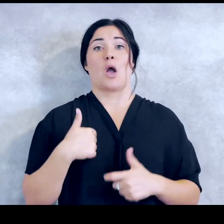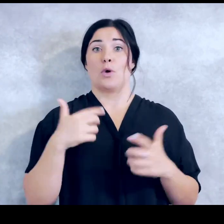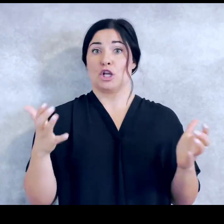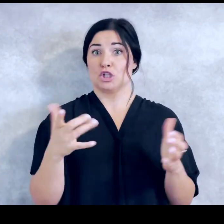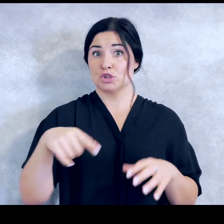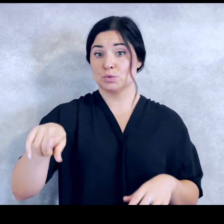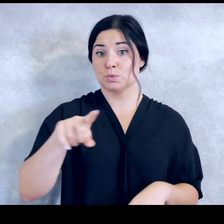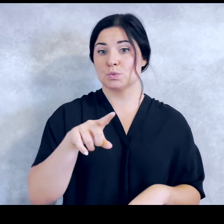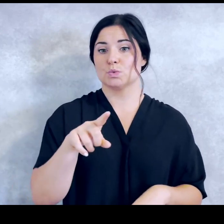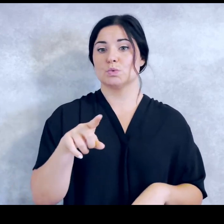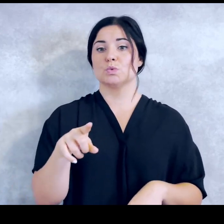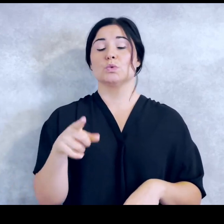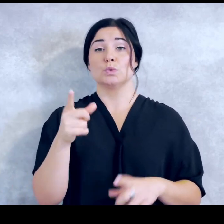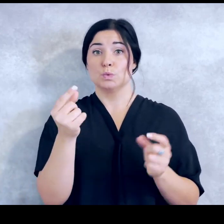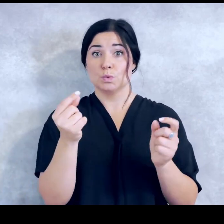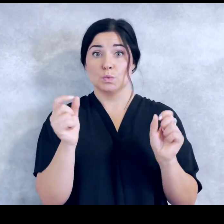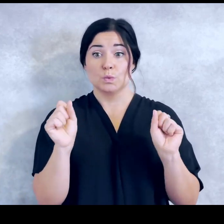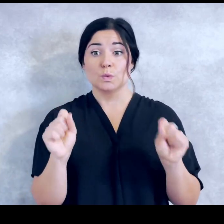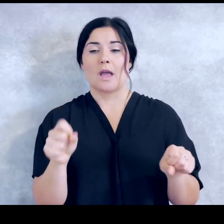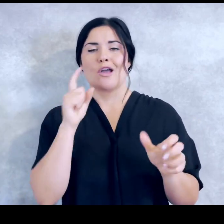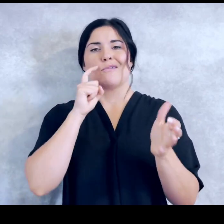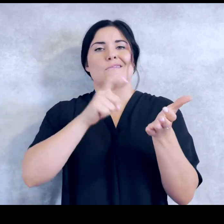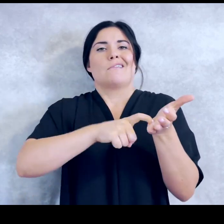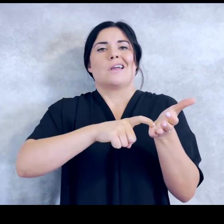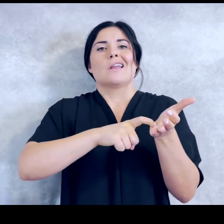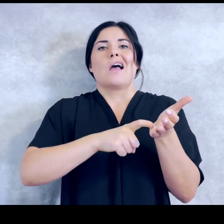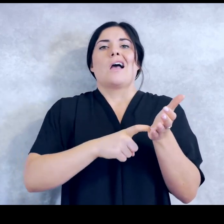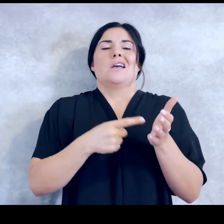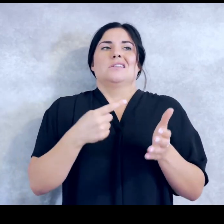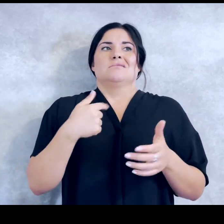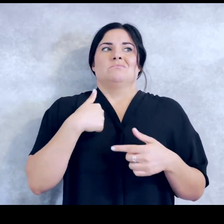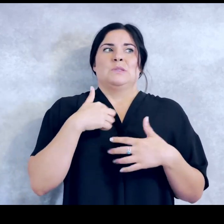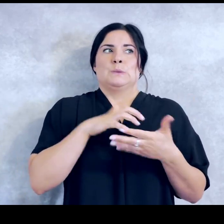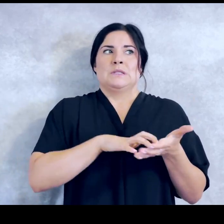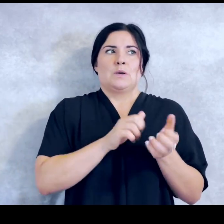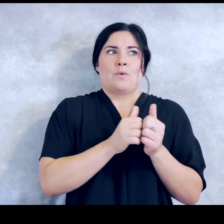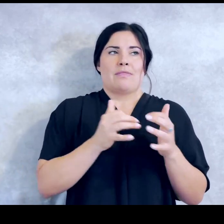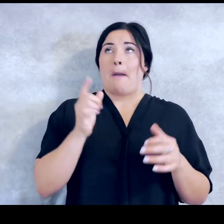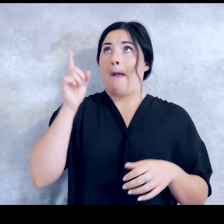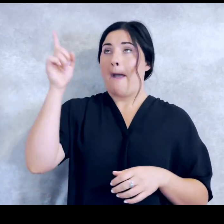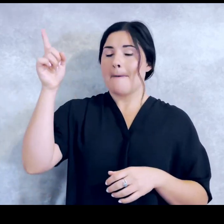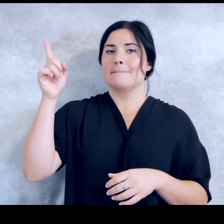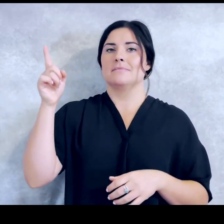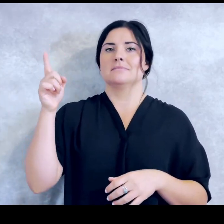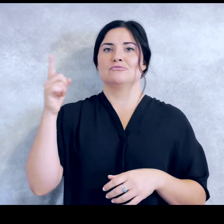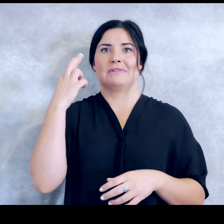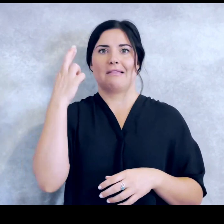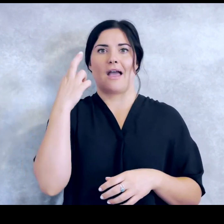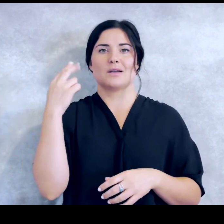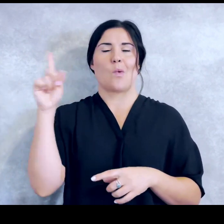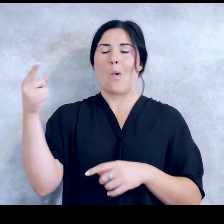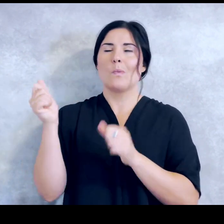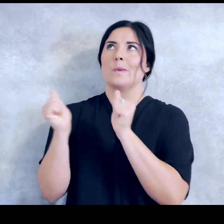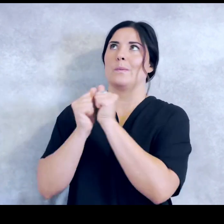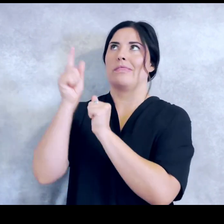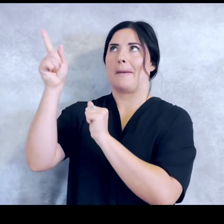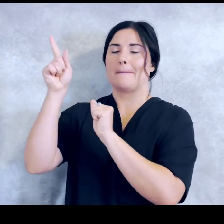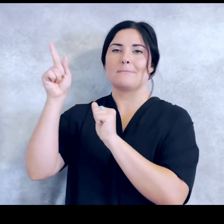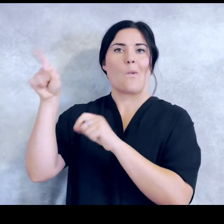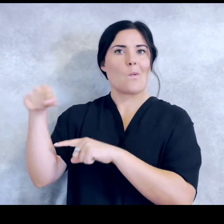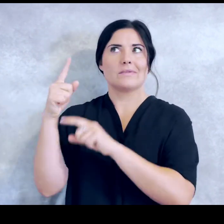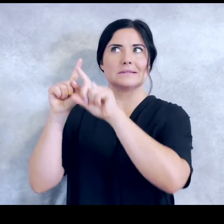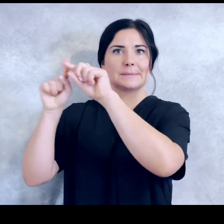could just encourage anyone, like, your biggest flex is recognizing how much you can't do without him. Mm-hmm. And that should empower you to realize you don't want to do without him. Come on. And that's